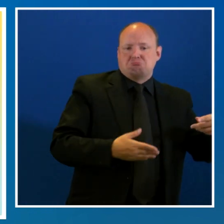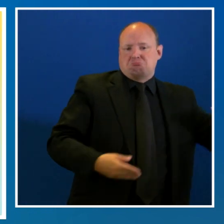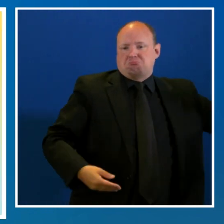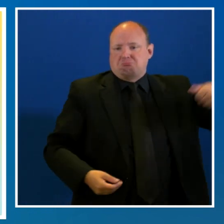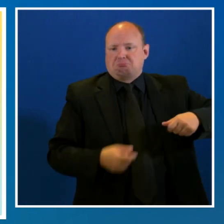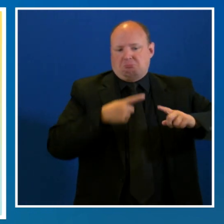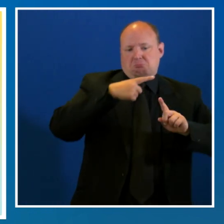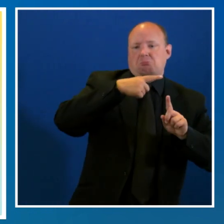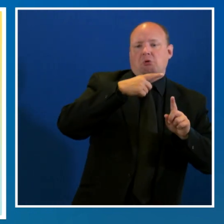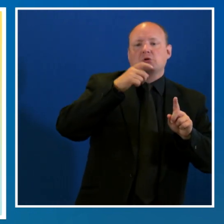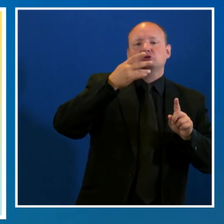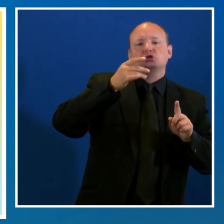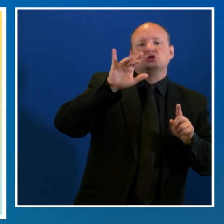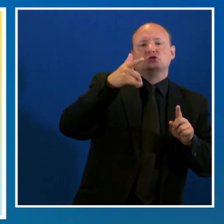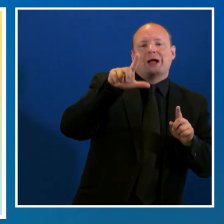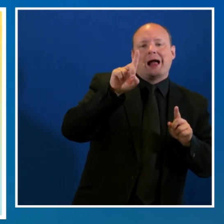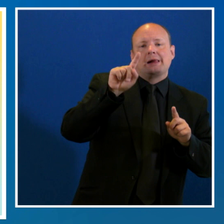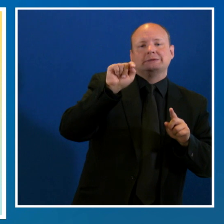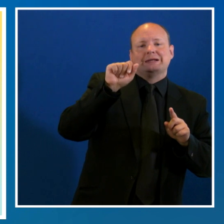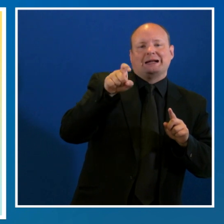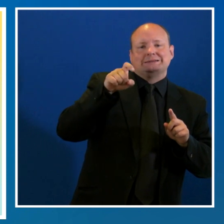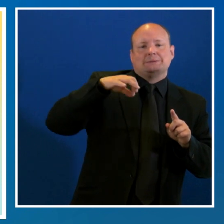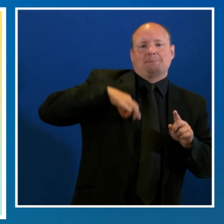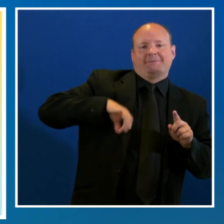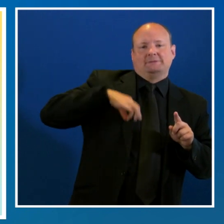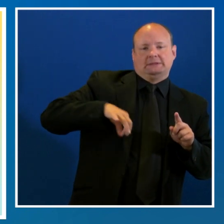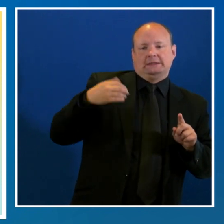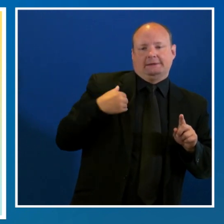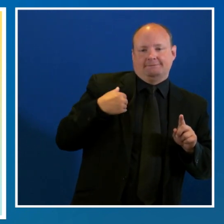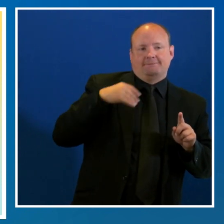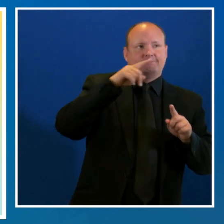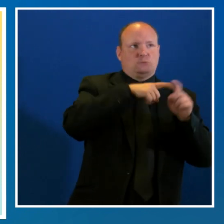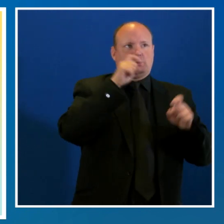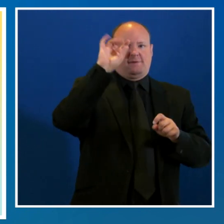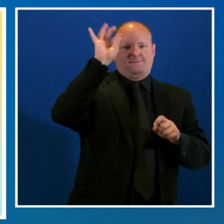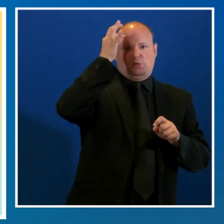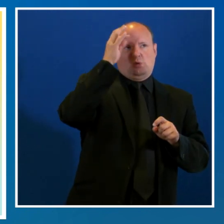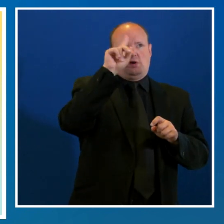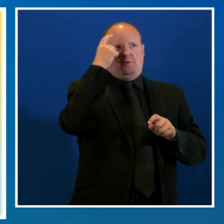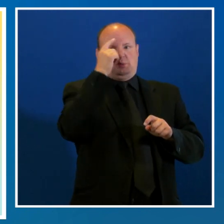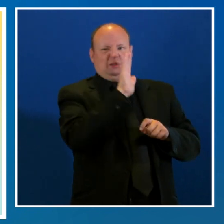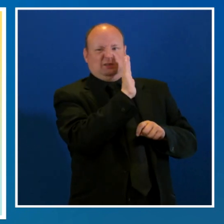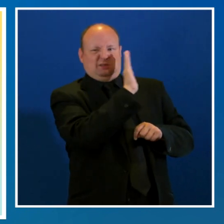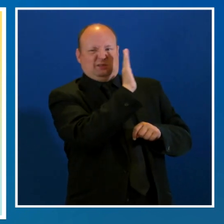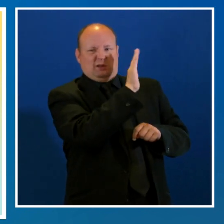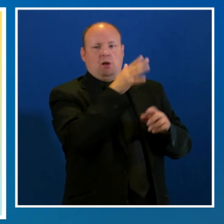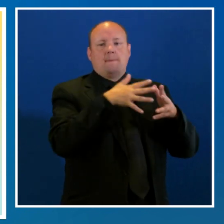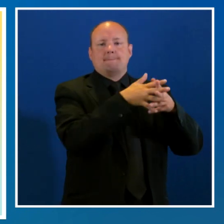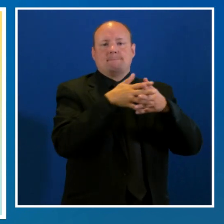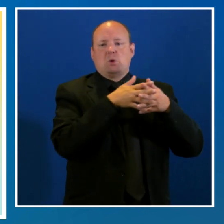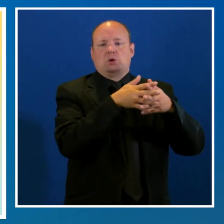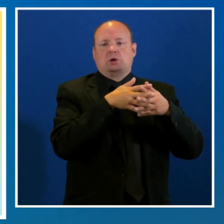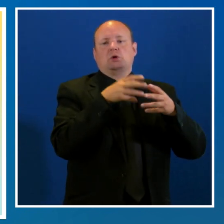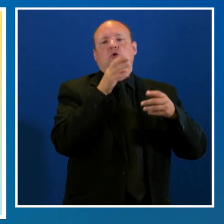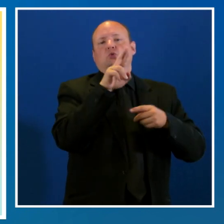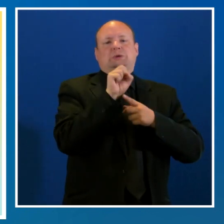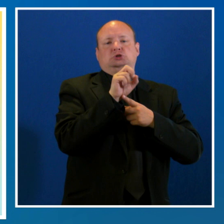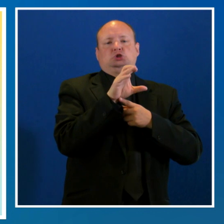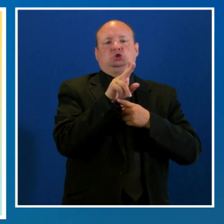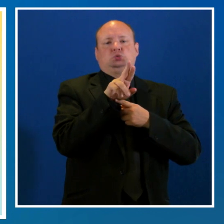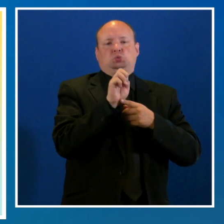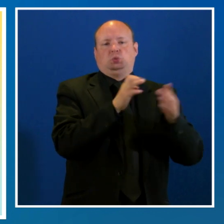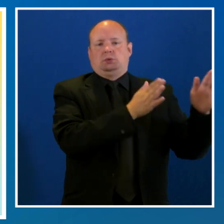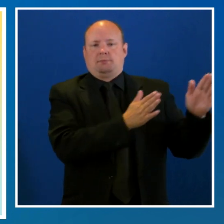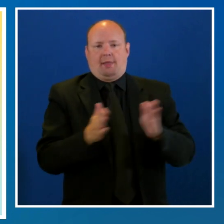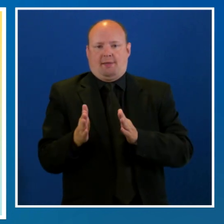tax credit payments as part of the federal government's American Rescue Plan. Most working families